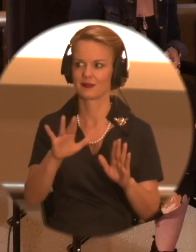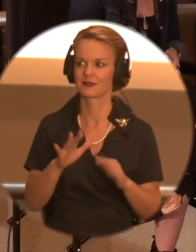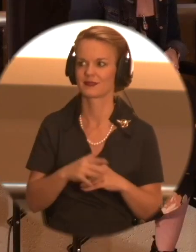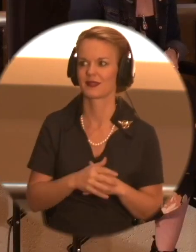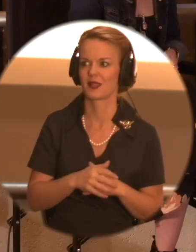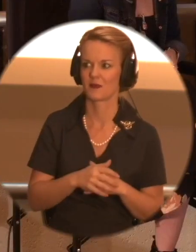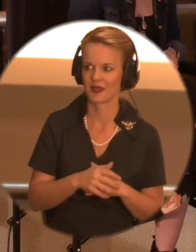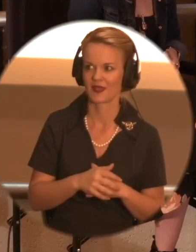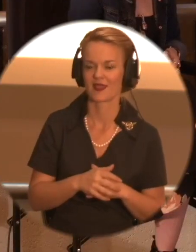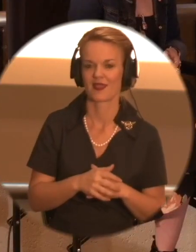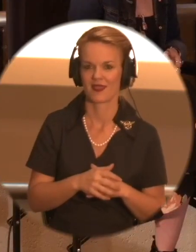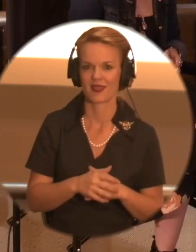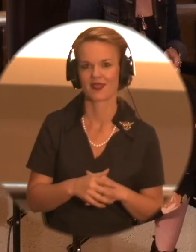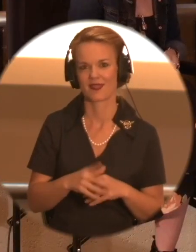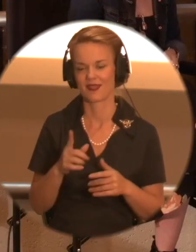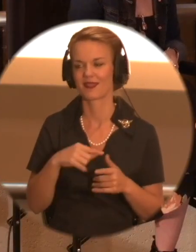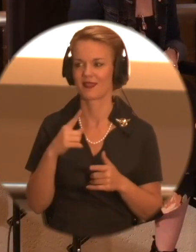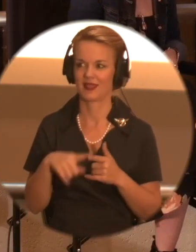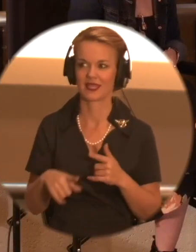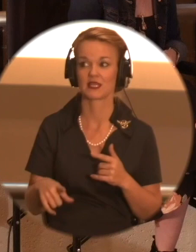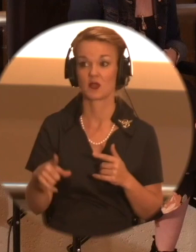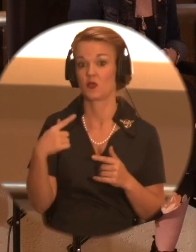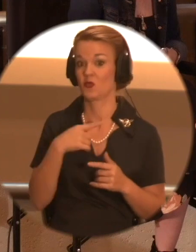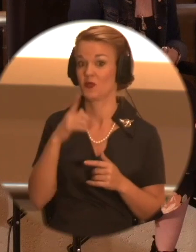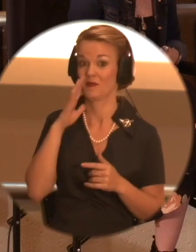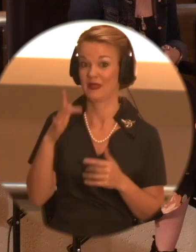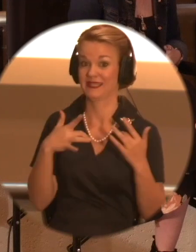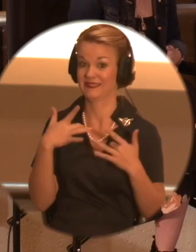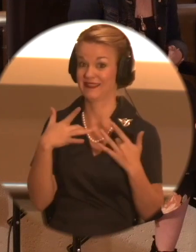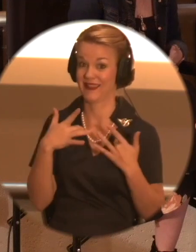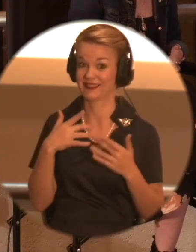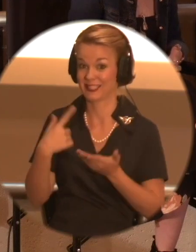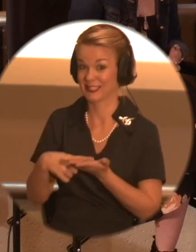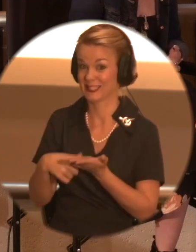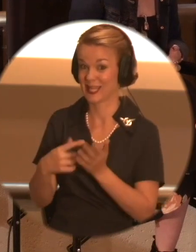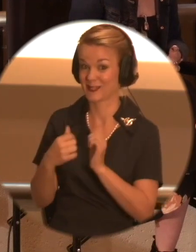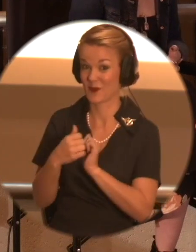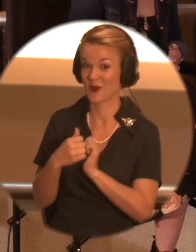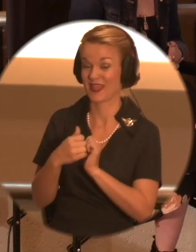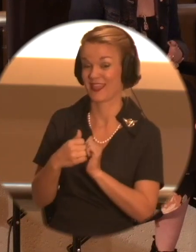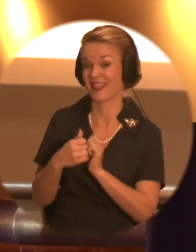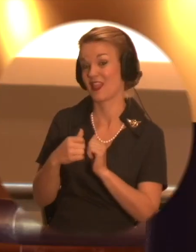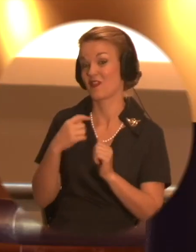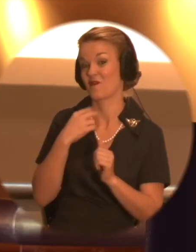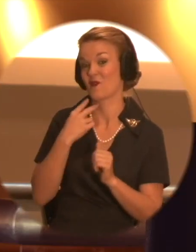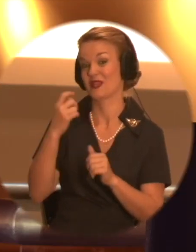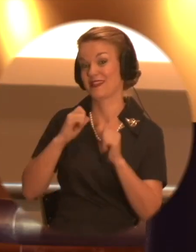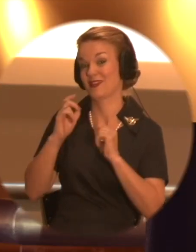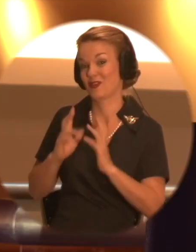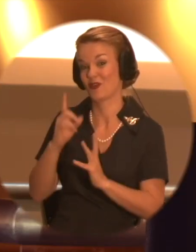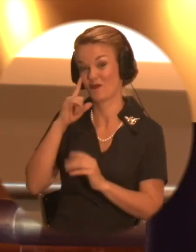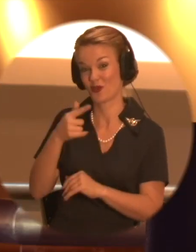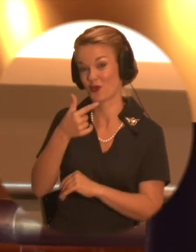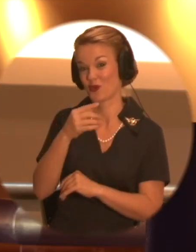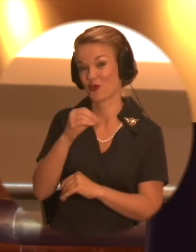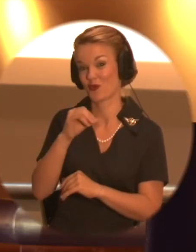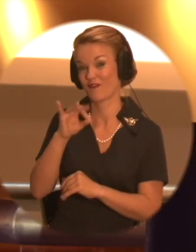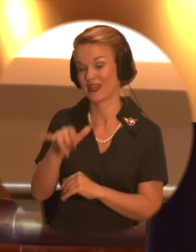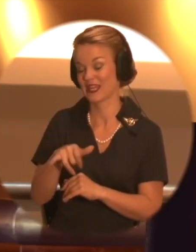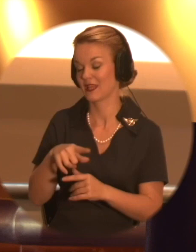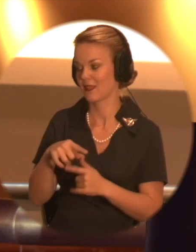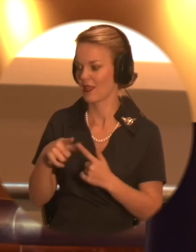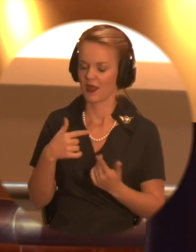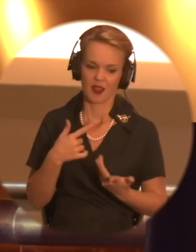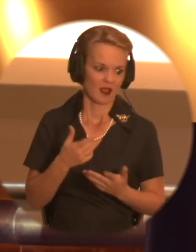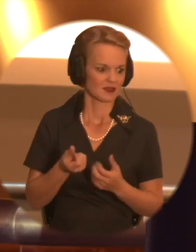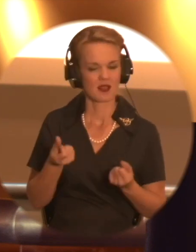I think at some point this afternoon. Yeah, so that'll be very exciting. And I mean, I love just